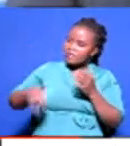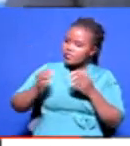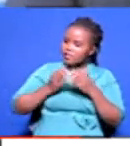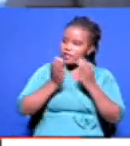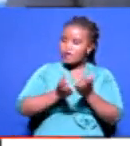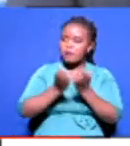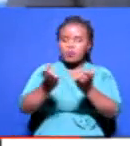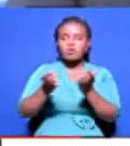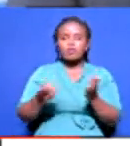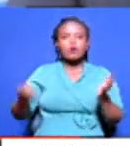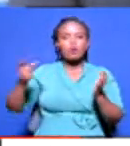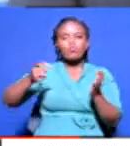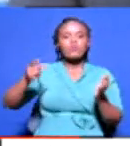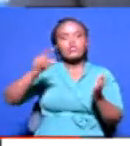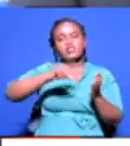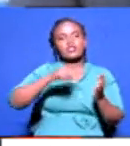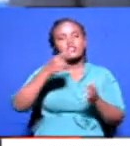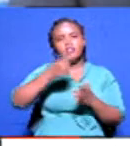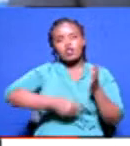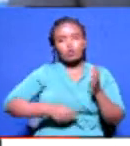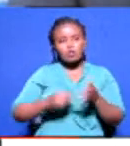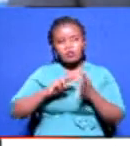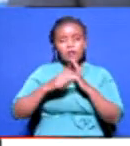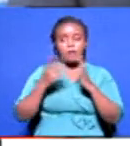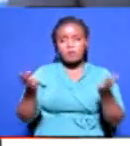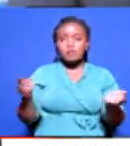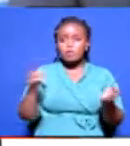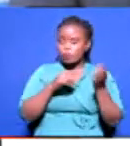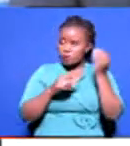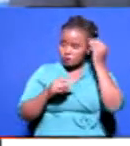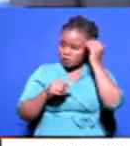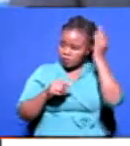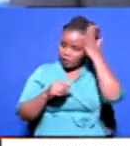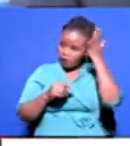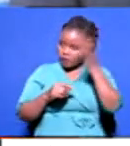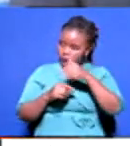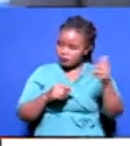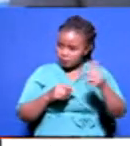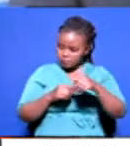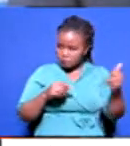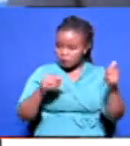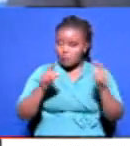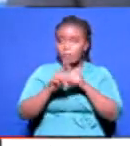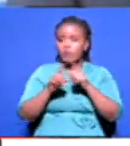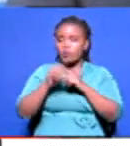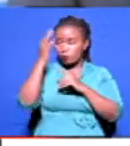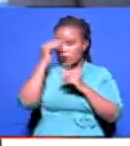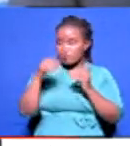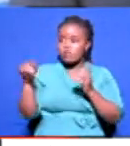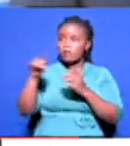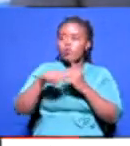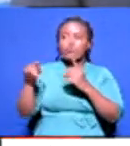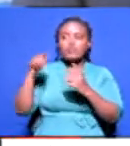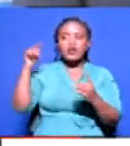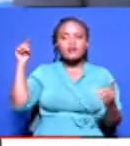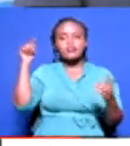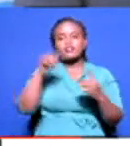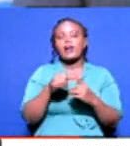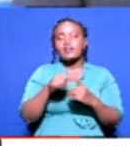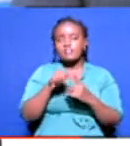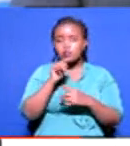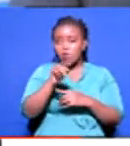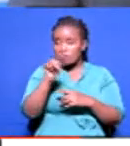the cost of goods. So we are very much aware of that, and that is why we will do targeting for those